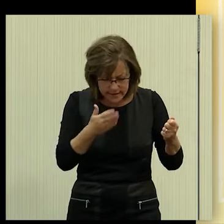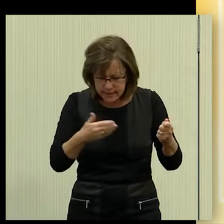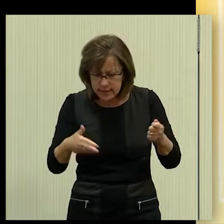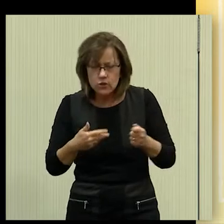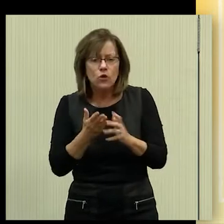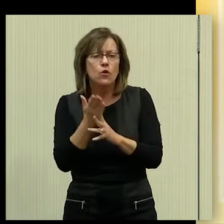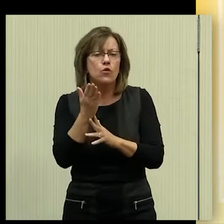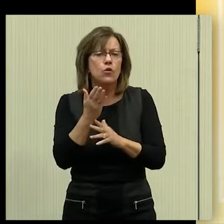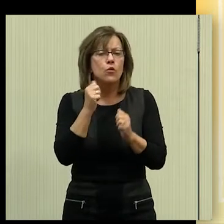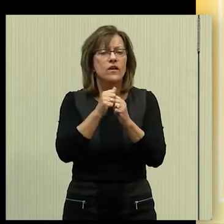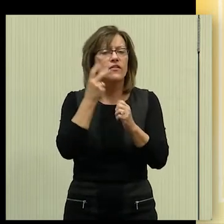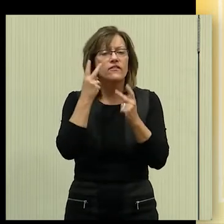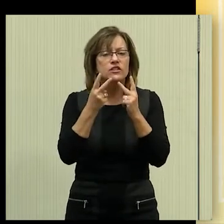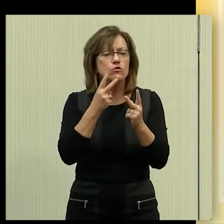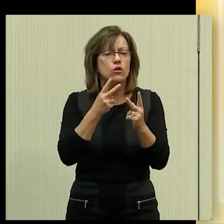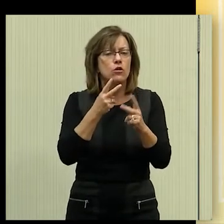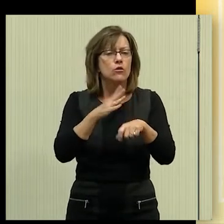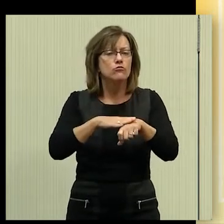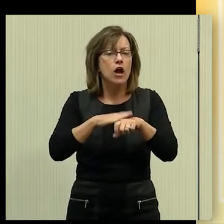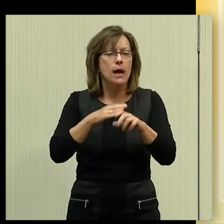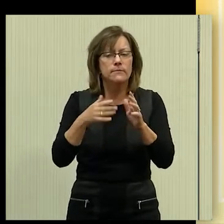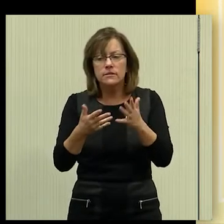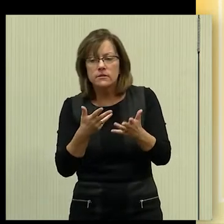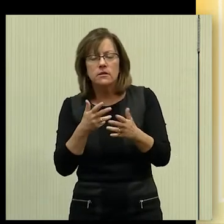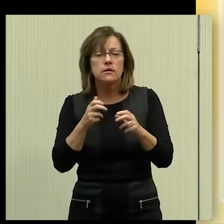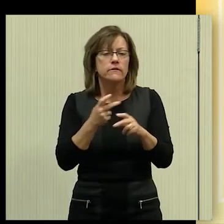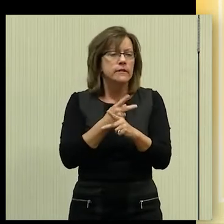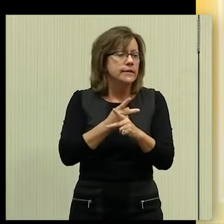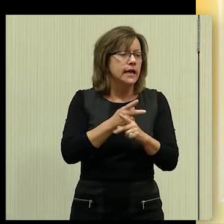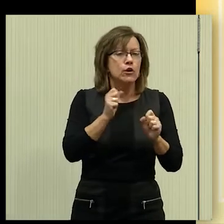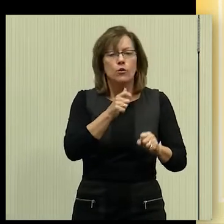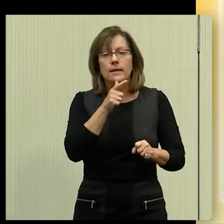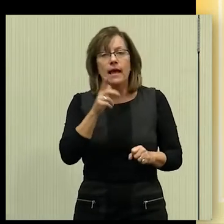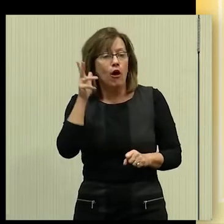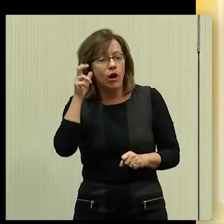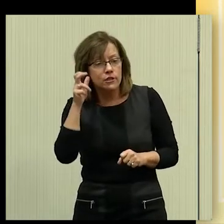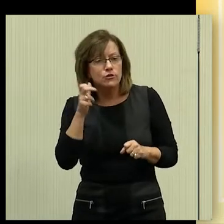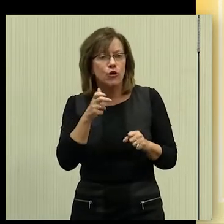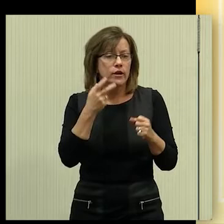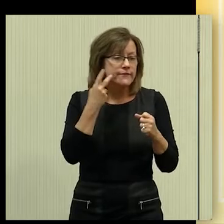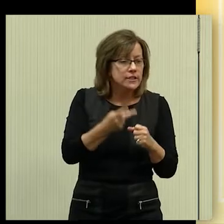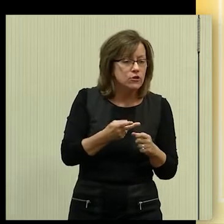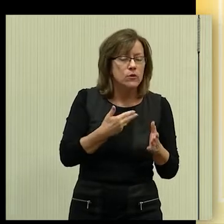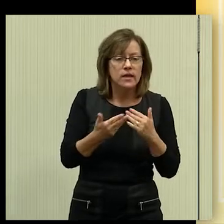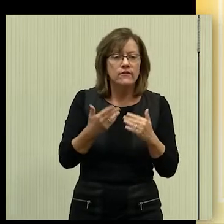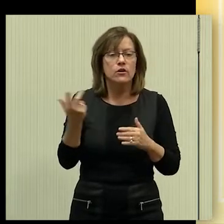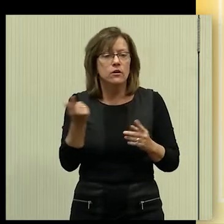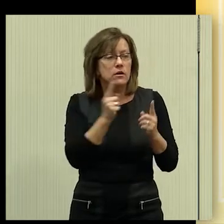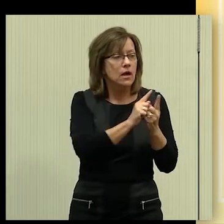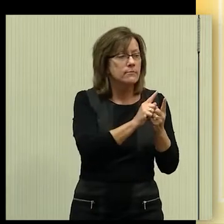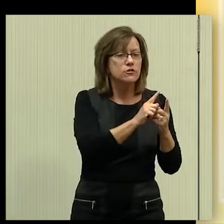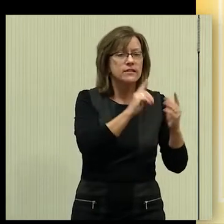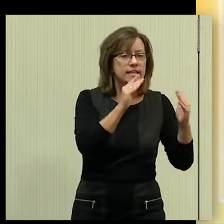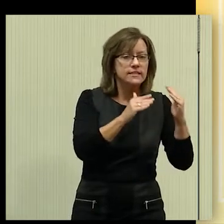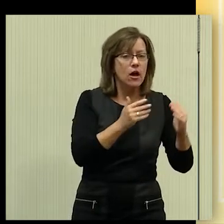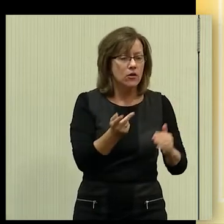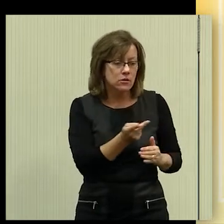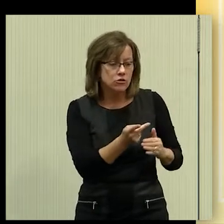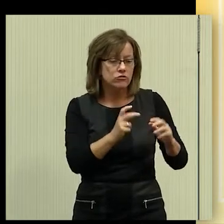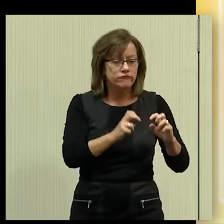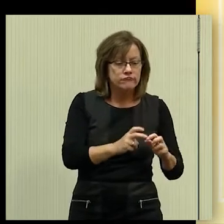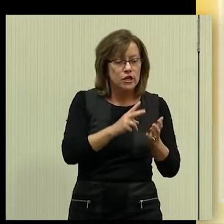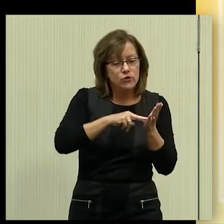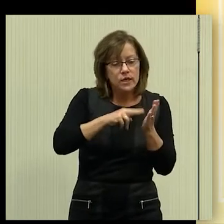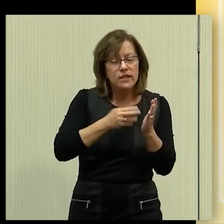prompts to help figure out, and they could be auditory, they could be however you wanted to do them, or come talk to an adult and you could read through the different solutions.